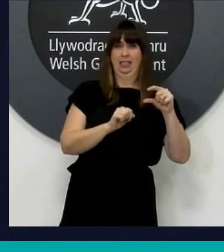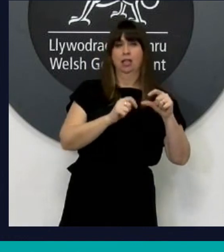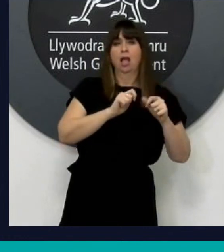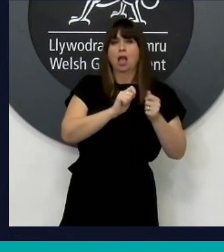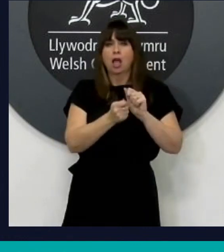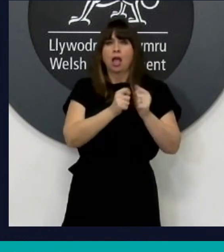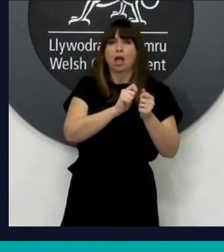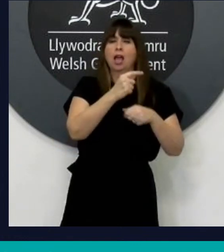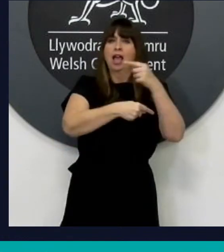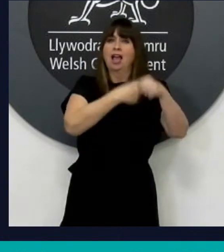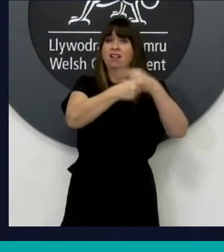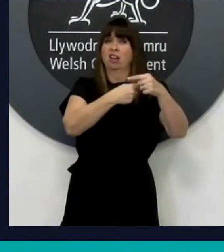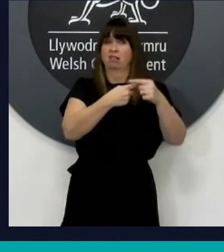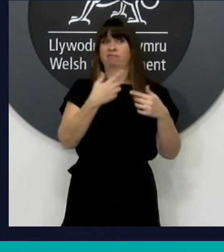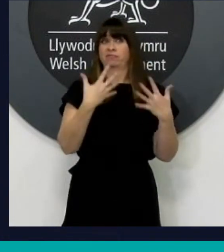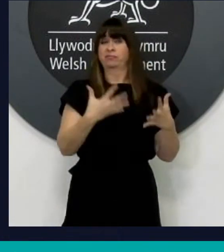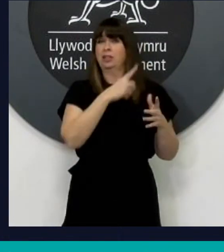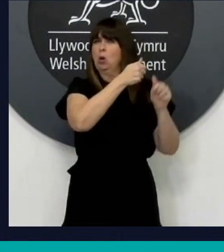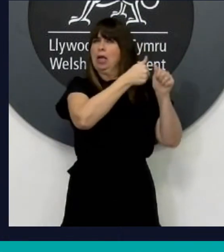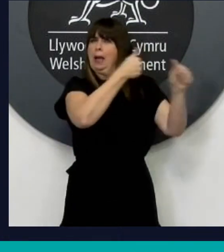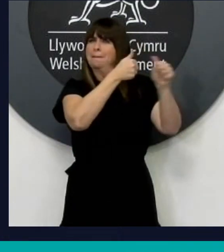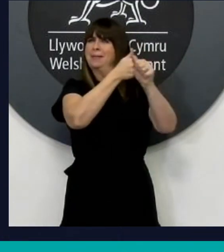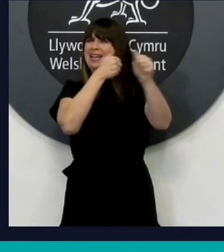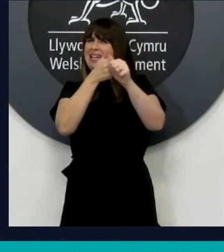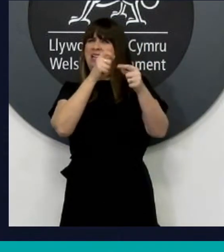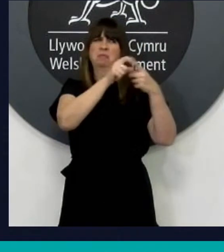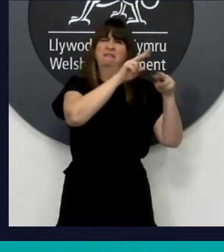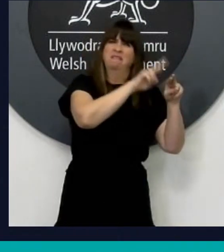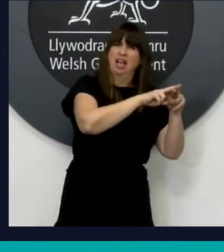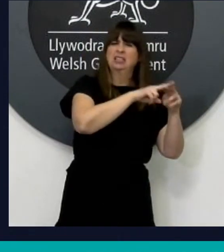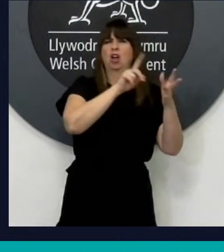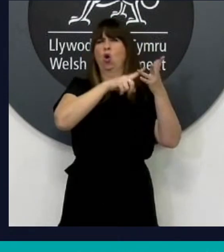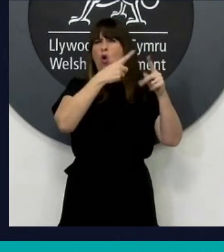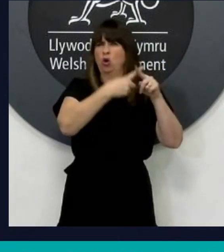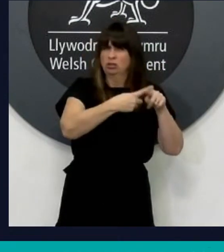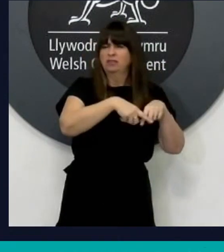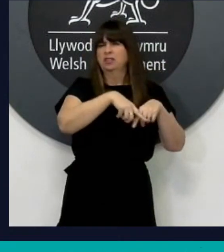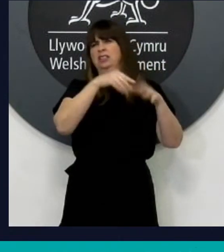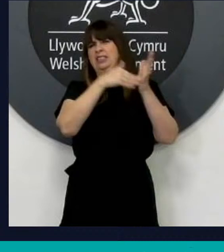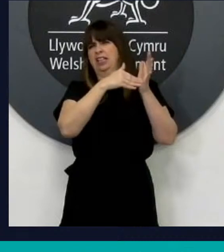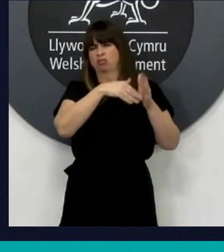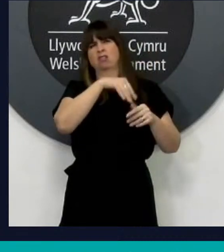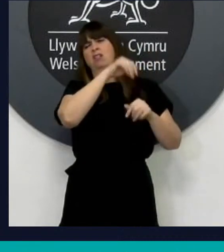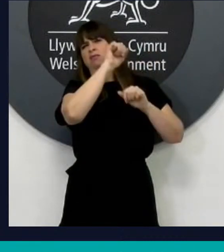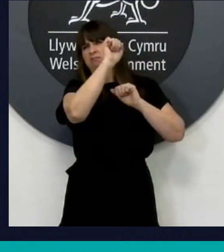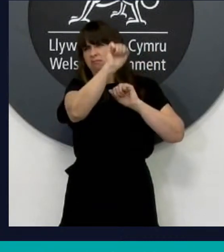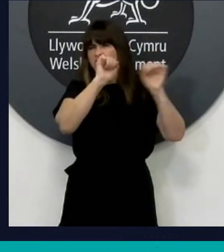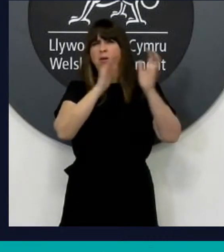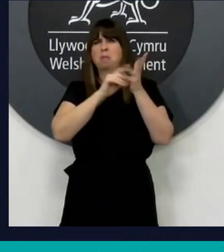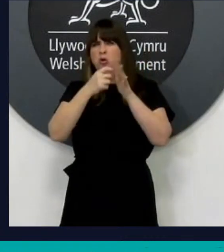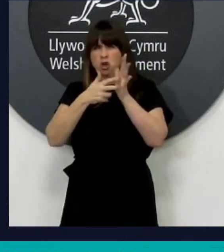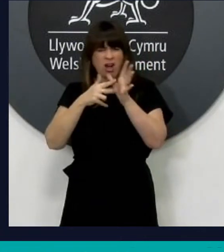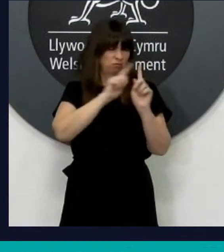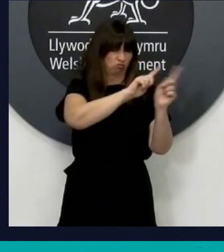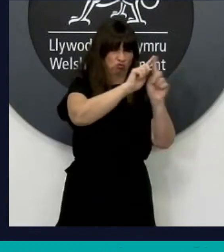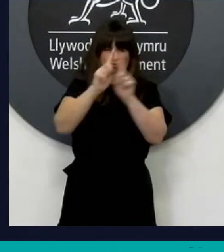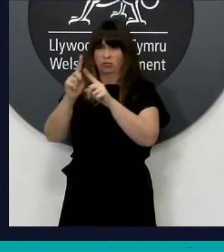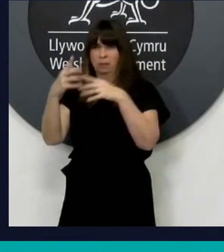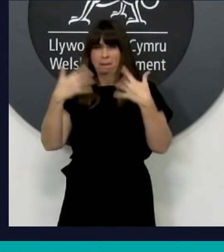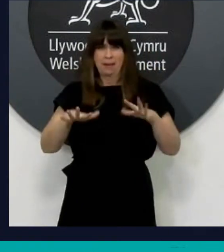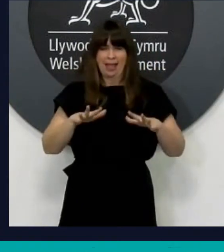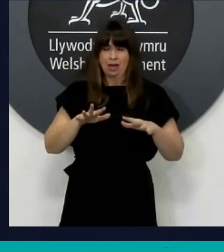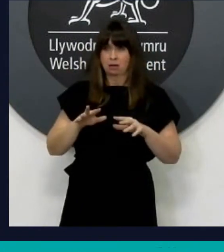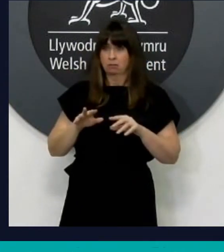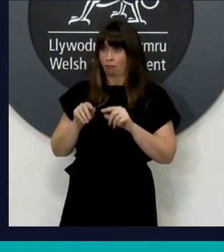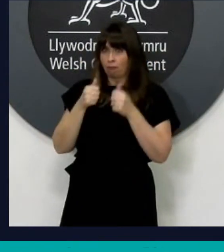vaccine manufacturers and developers have really been working at pace to keep up so far, and have managed